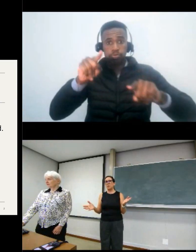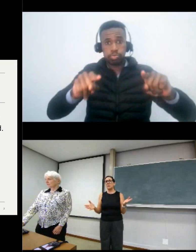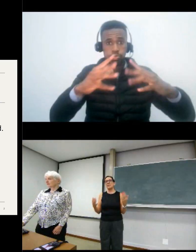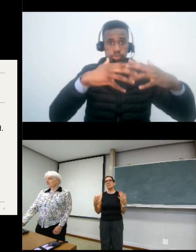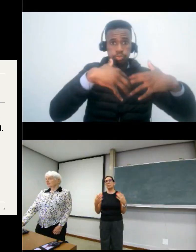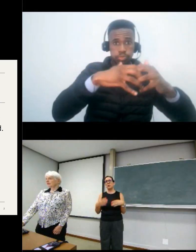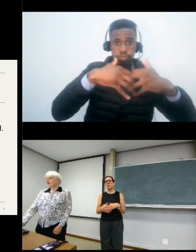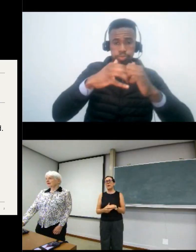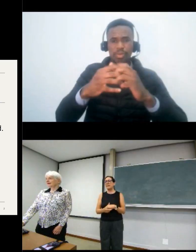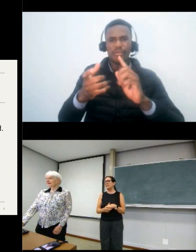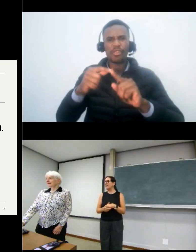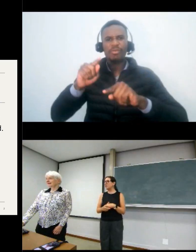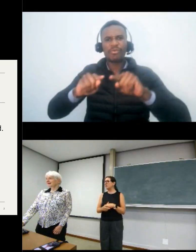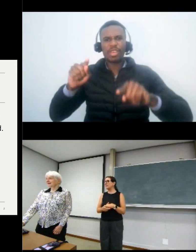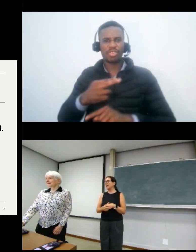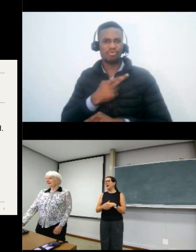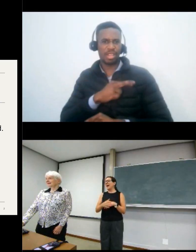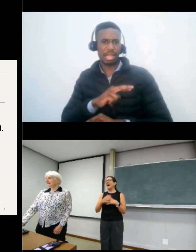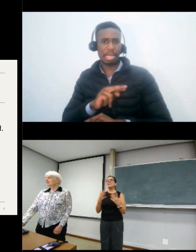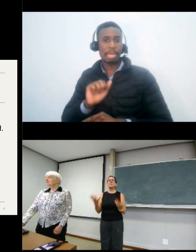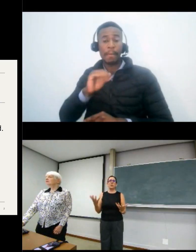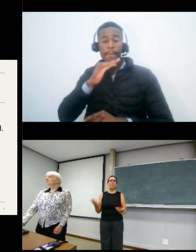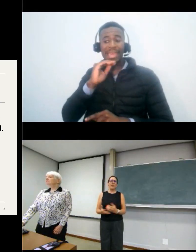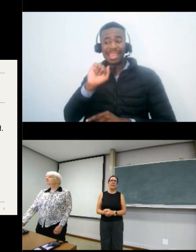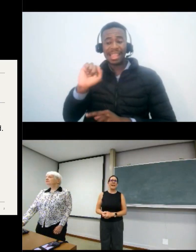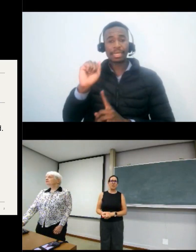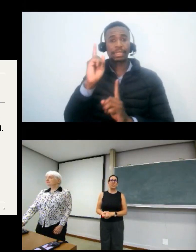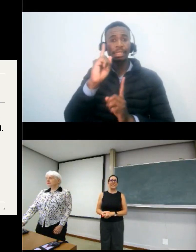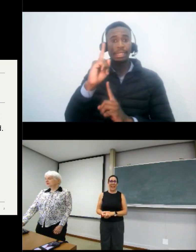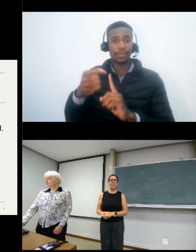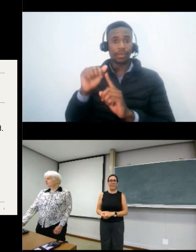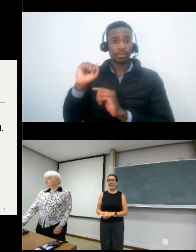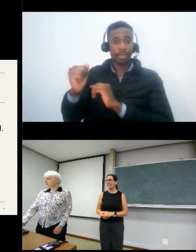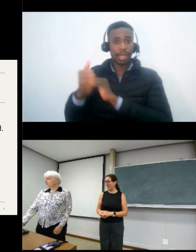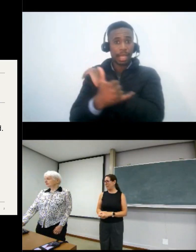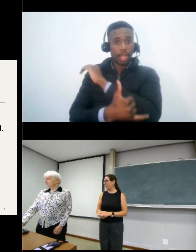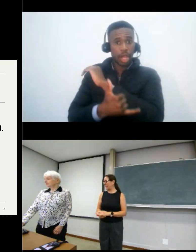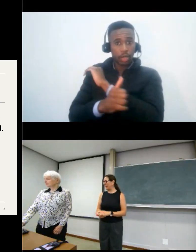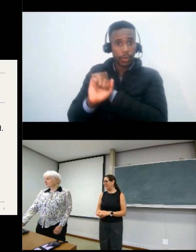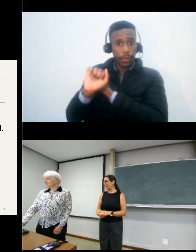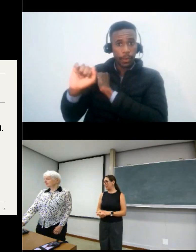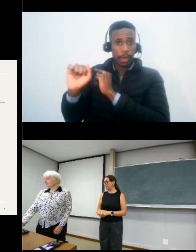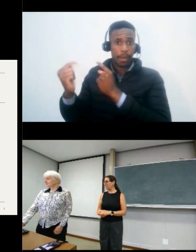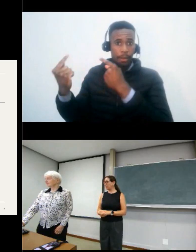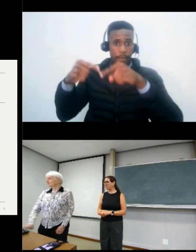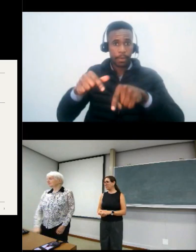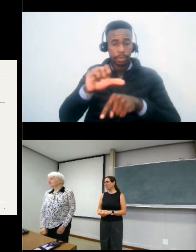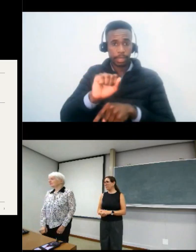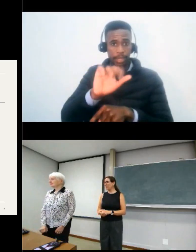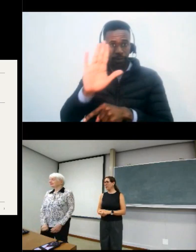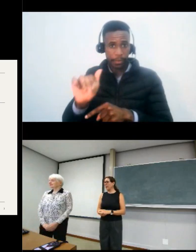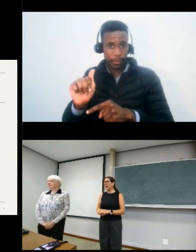sign languages used by the teachers, and so variation can be expected.